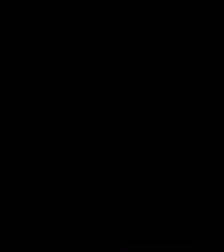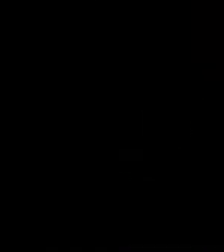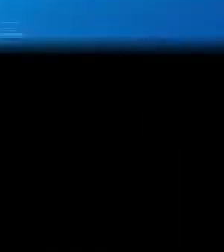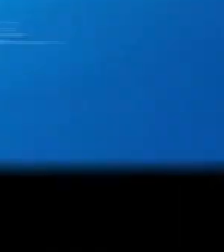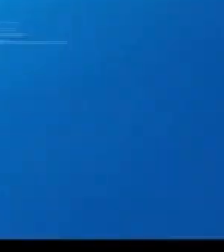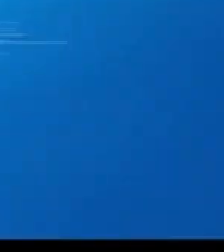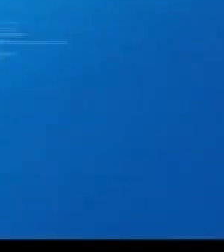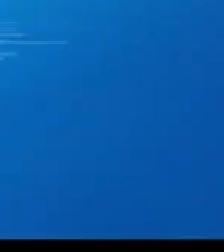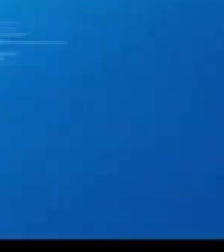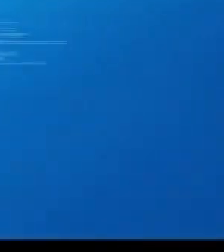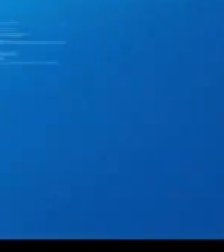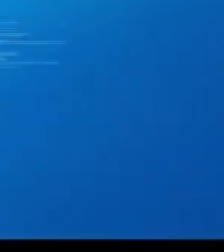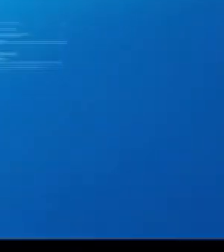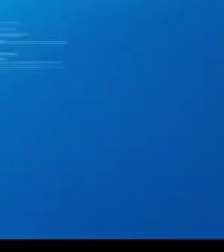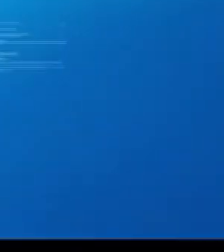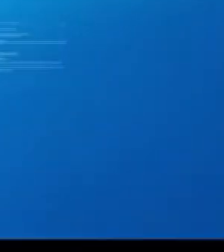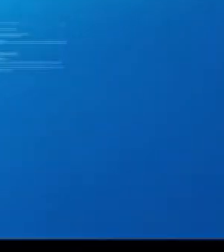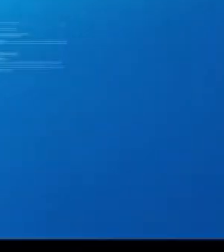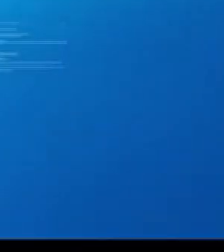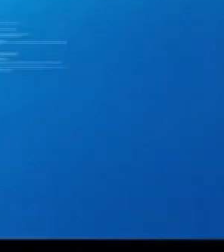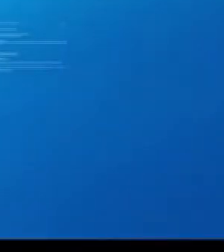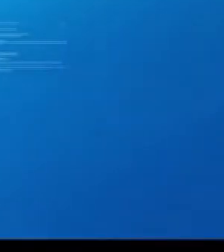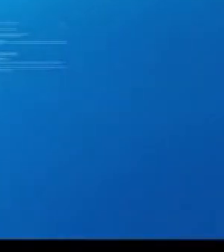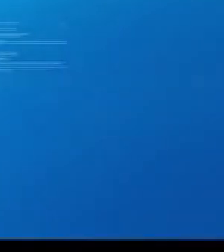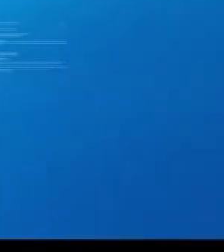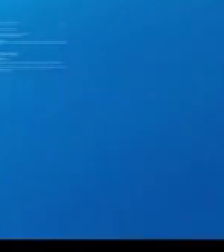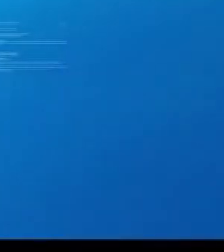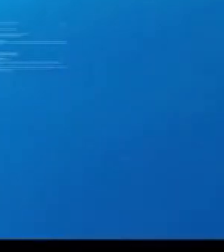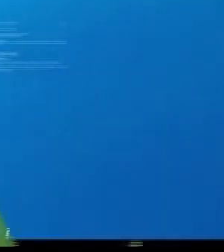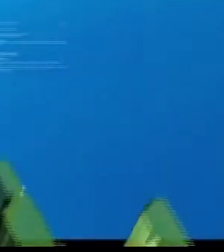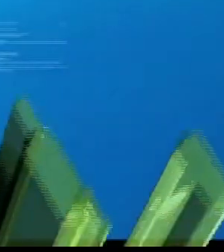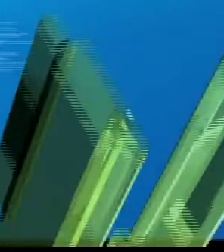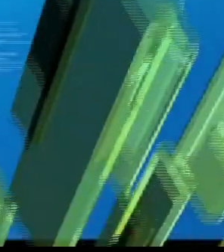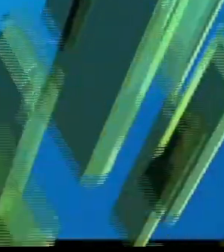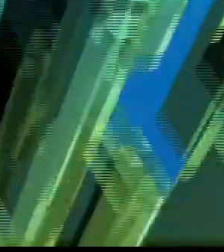ZNS Network presents The Bahamas Tonight.